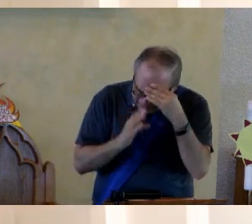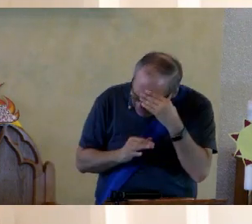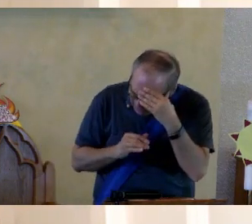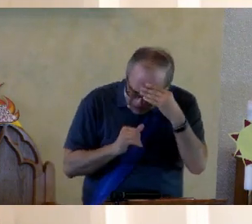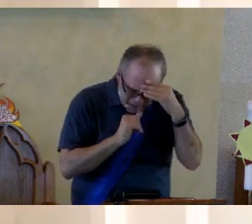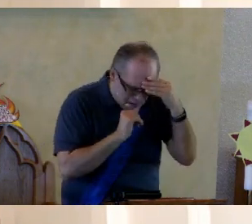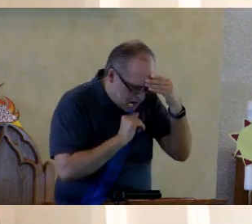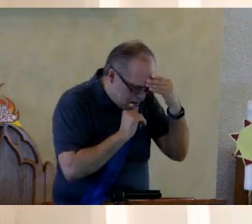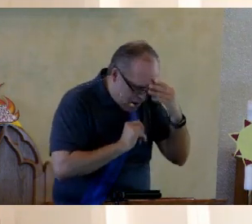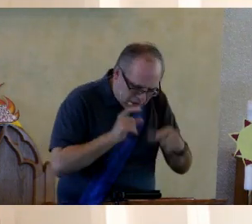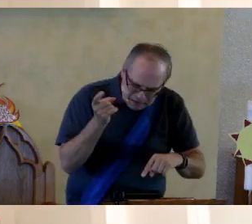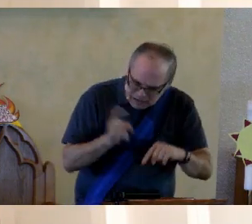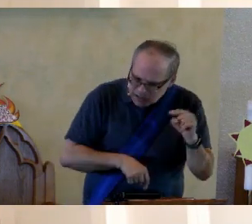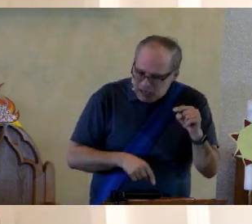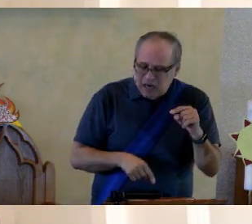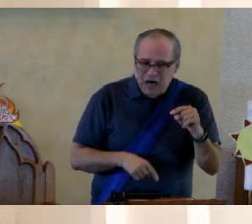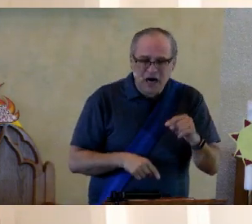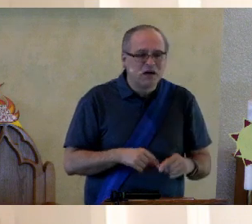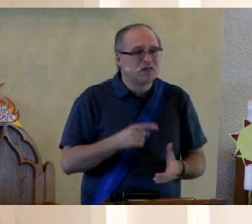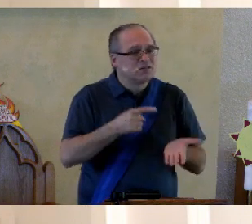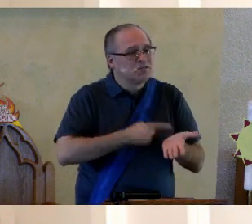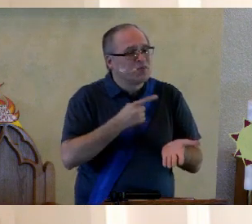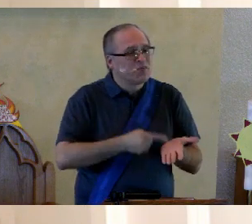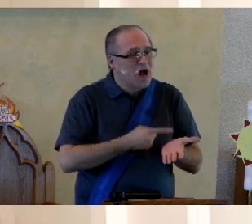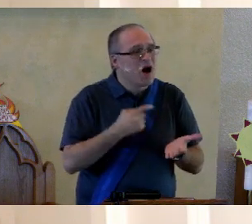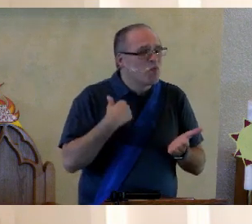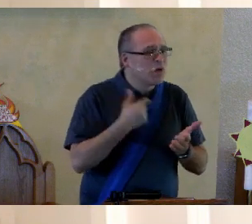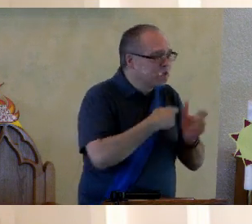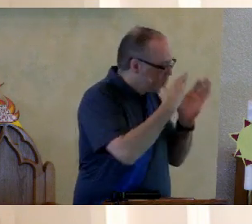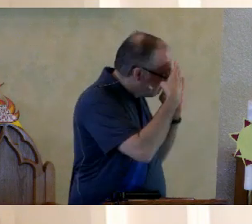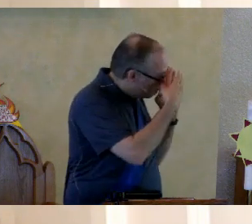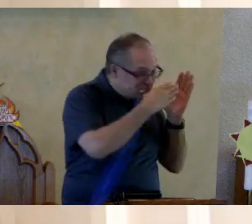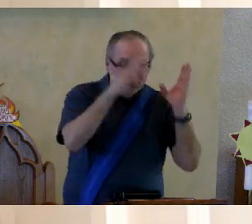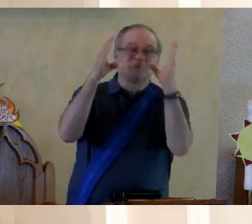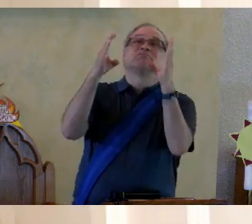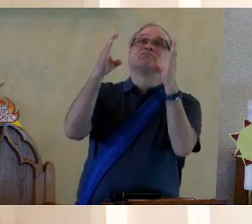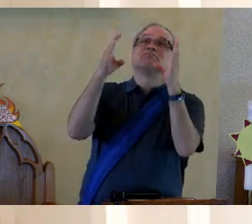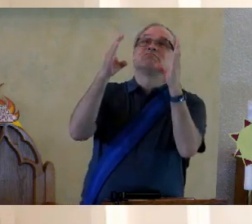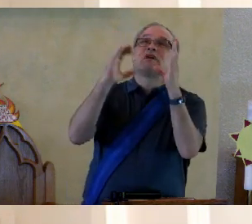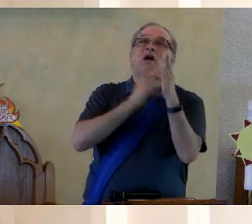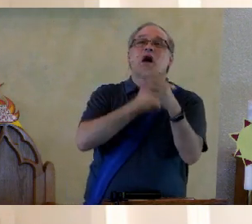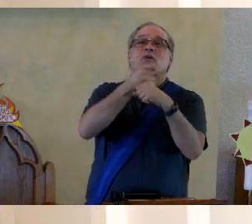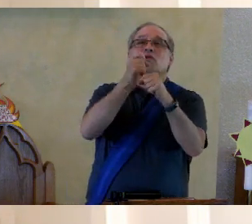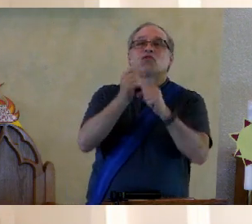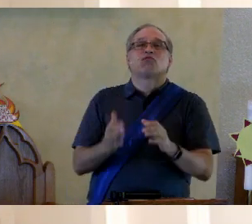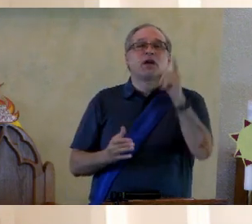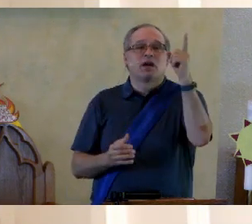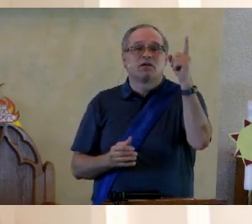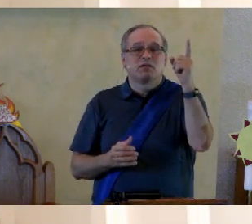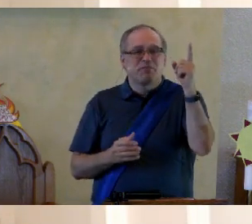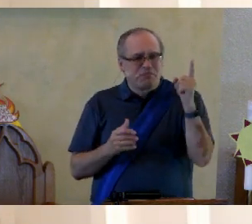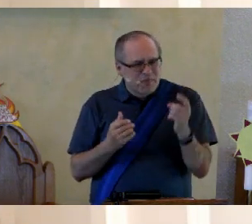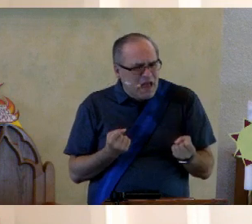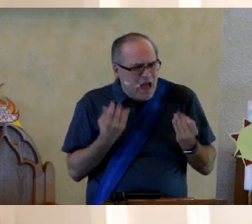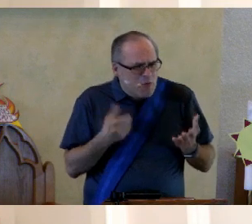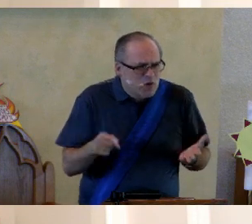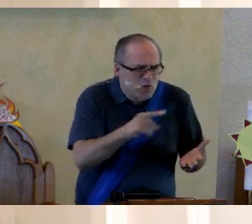long that it forces us to turn our attention to the Creator? How many of you know that there